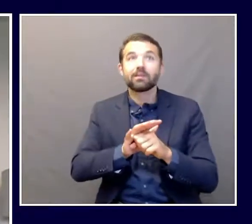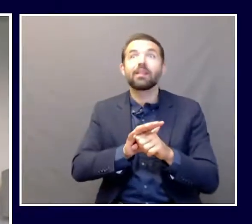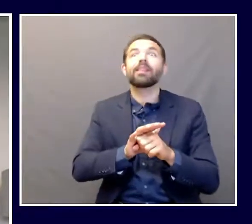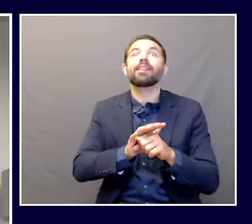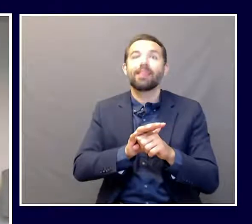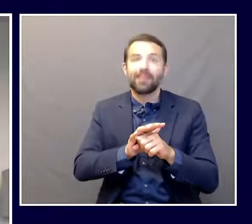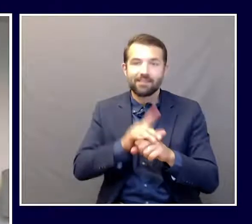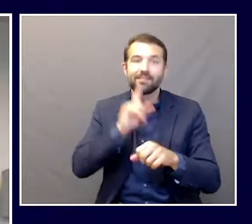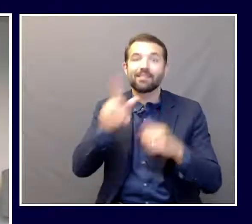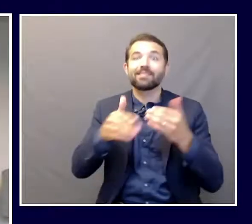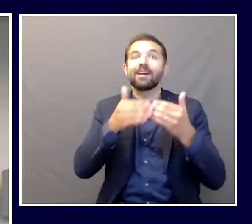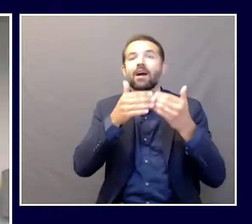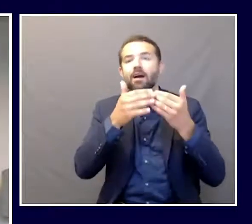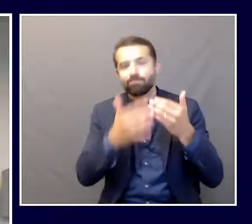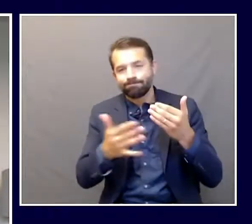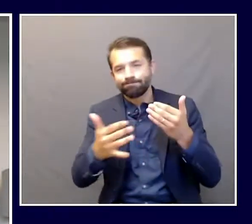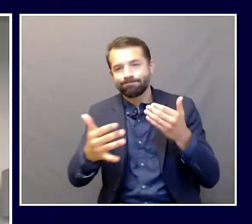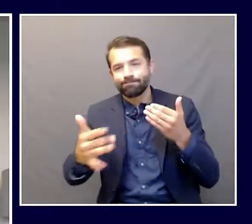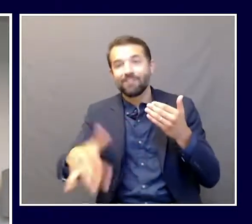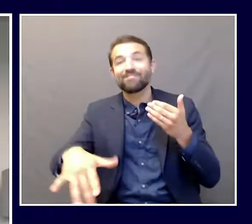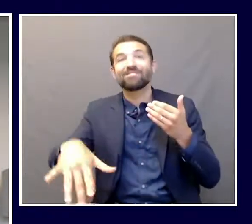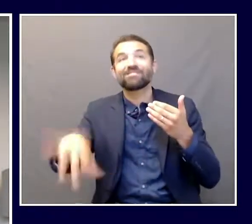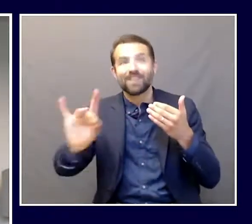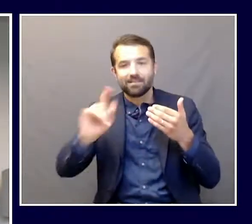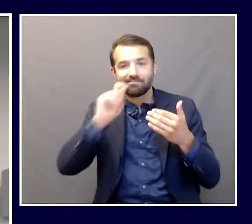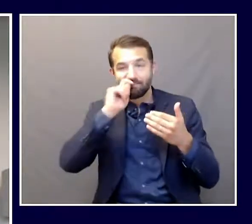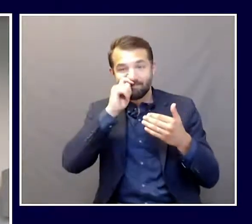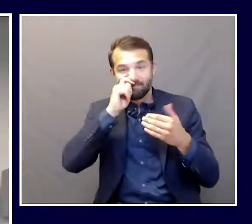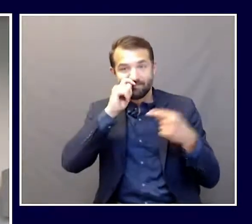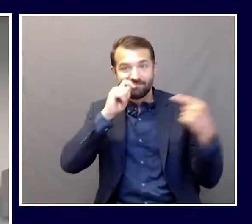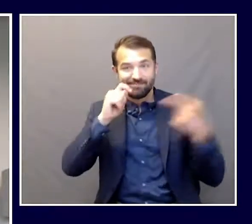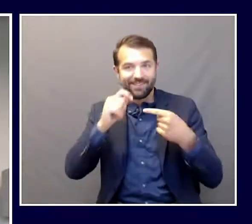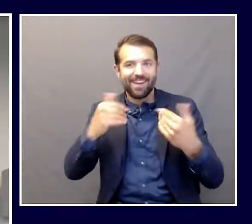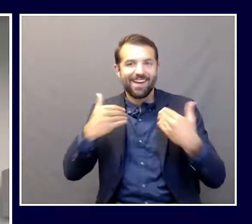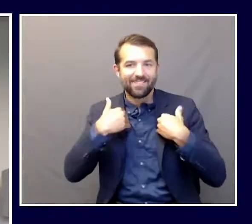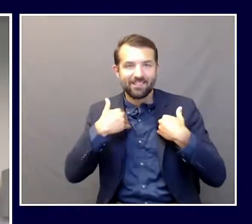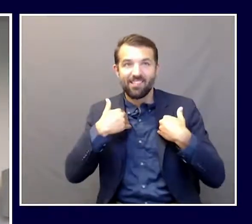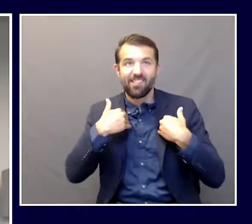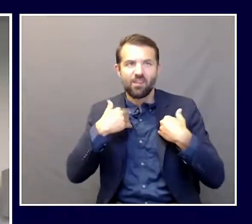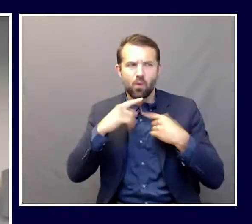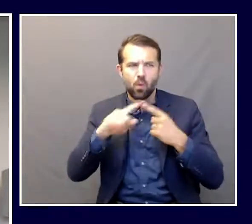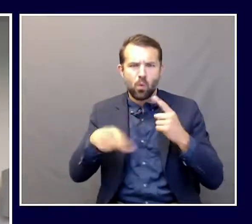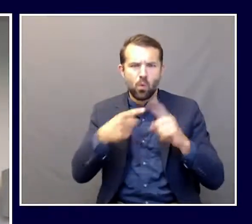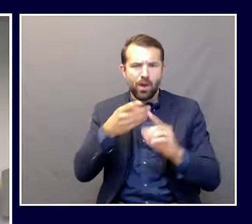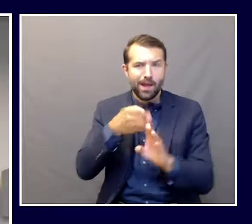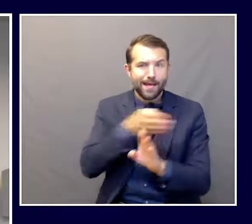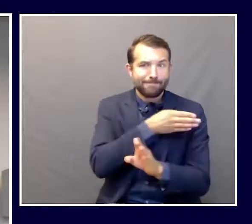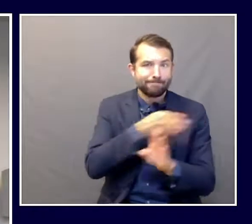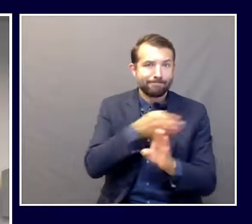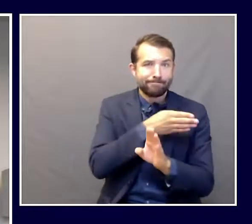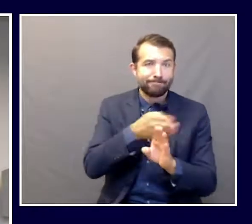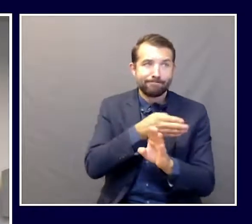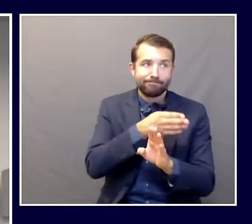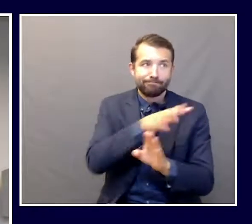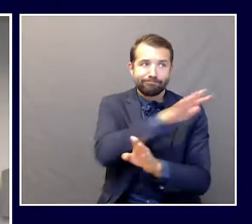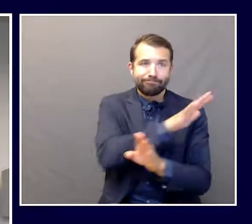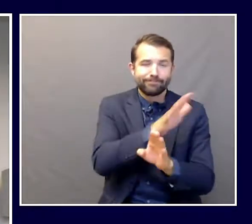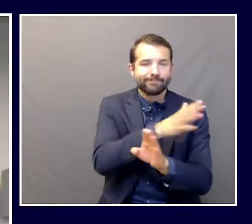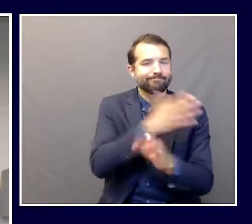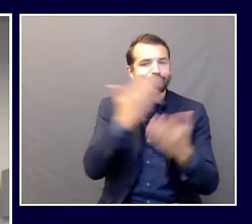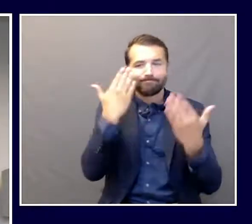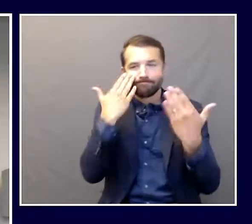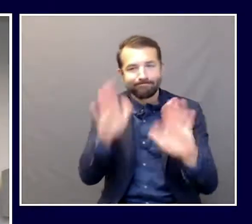December? That's the open question. I've spoken or had the privilege of being on calls with folks who have discussed these